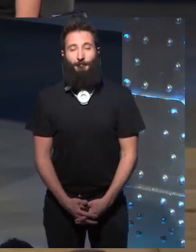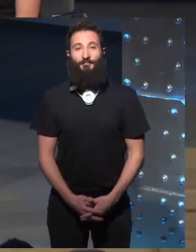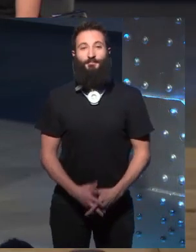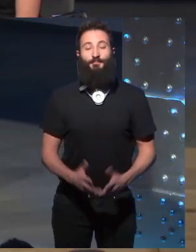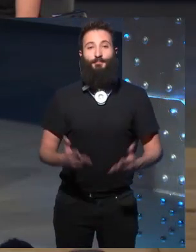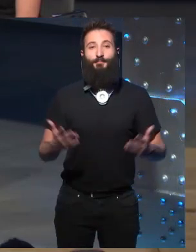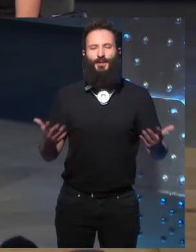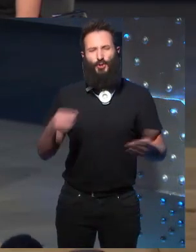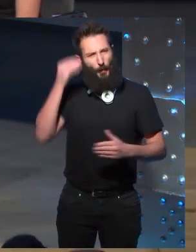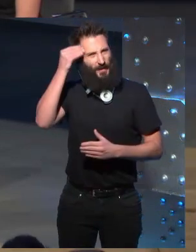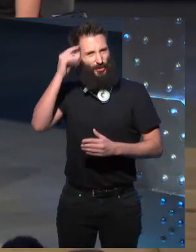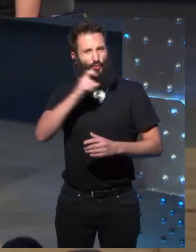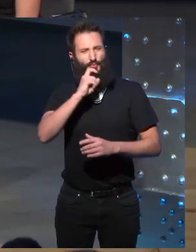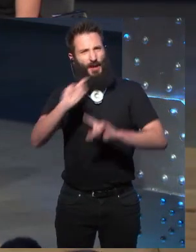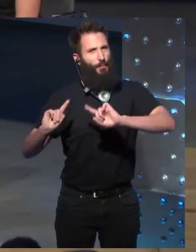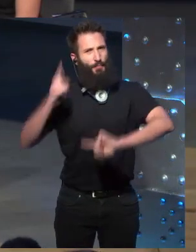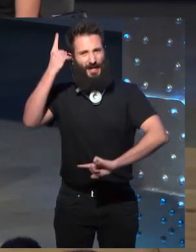The most difficult thing?